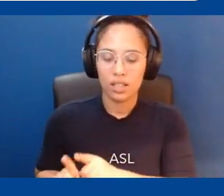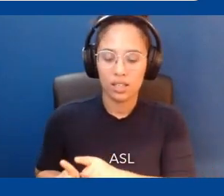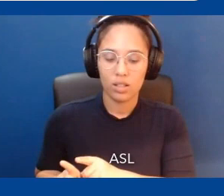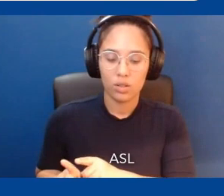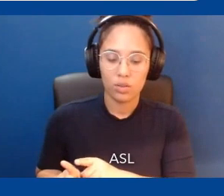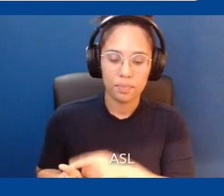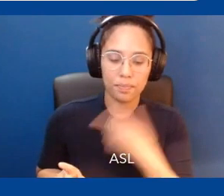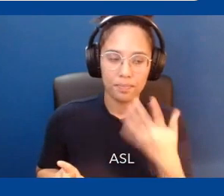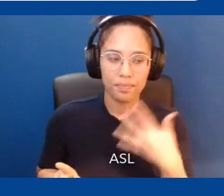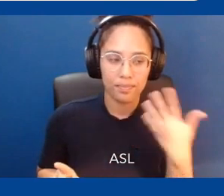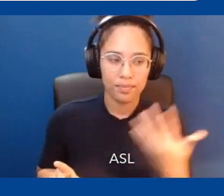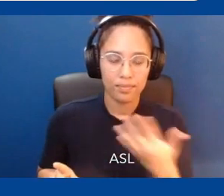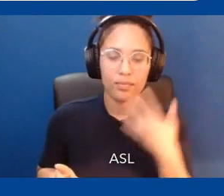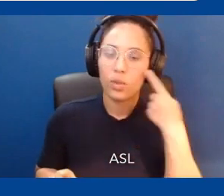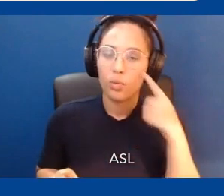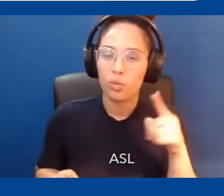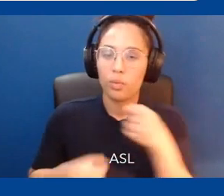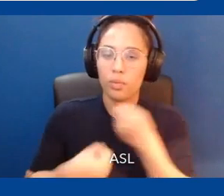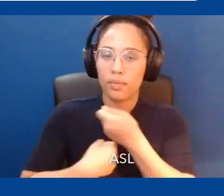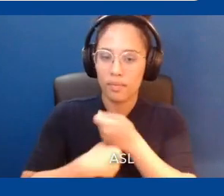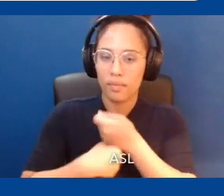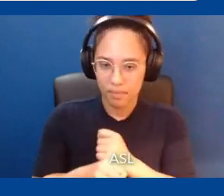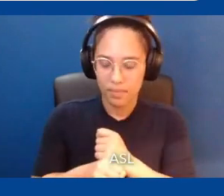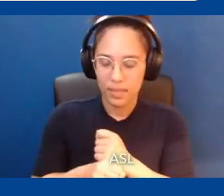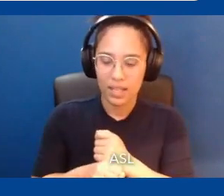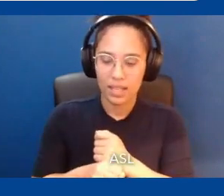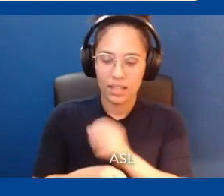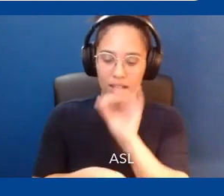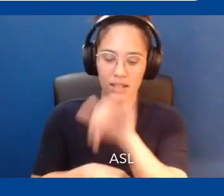make the archive available for them.